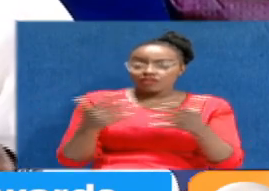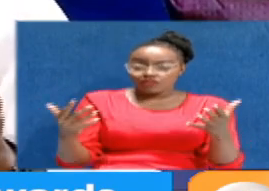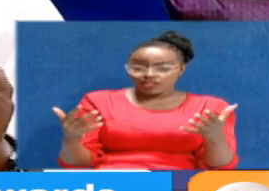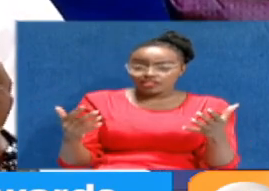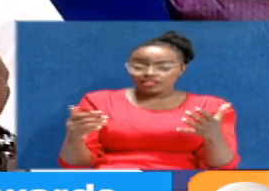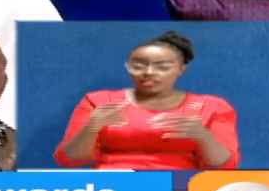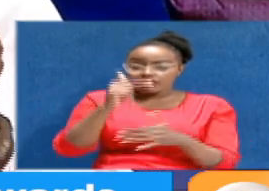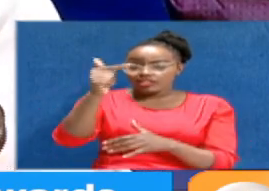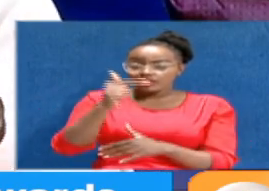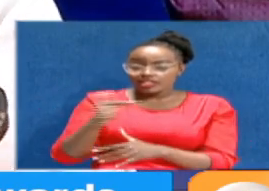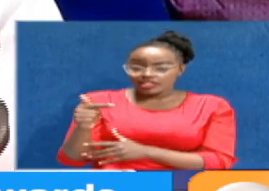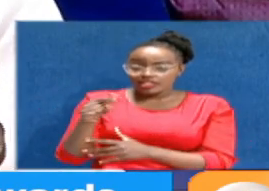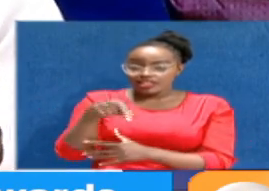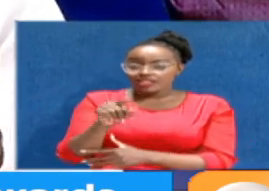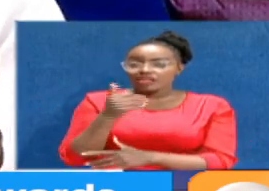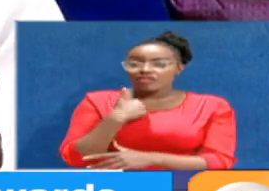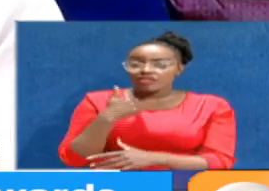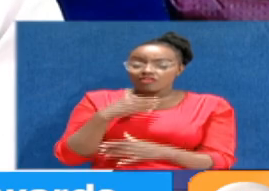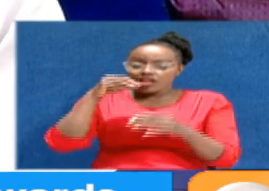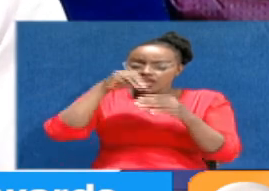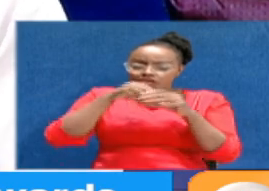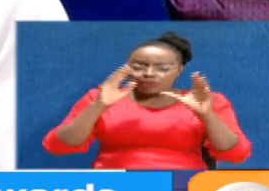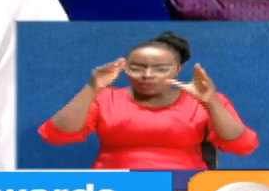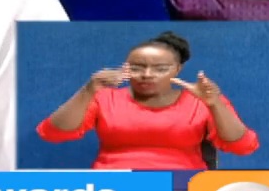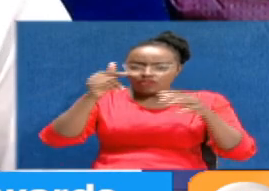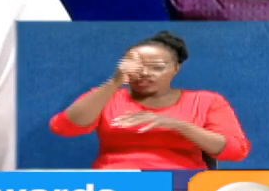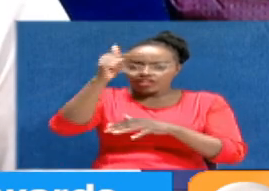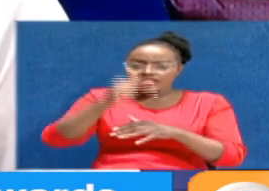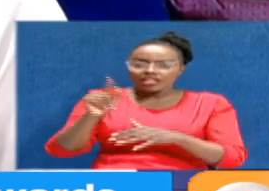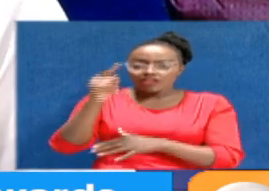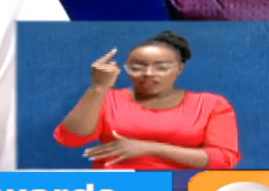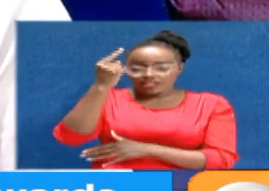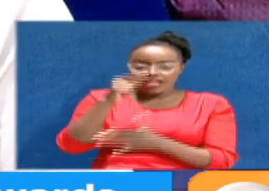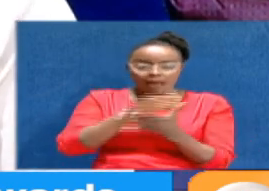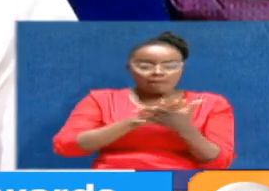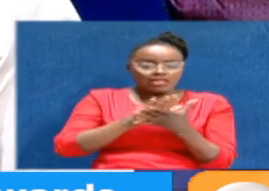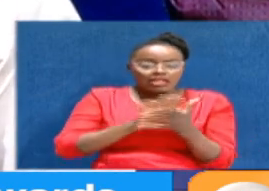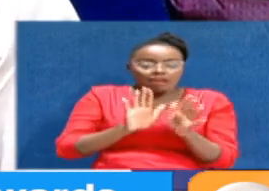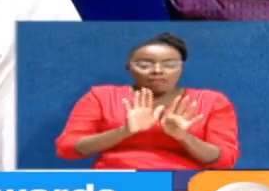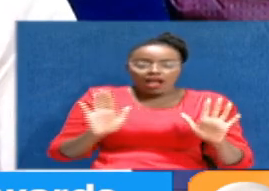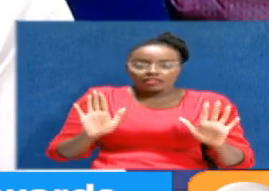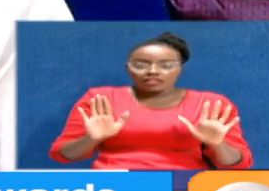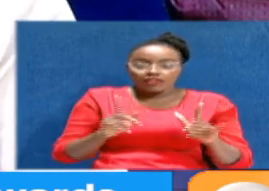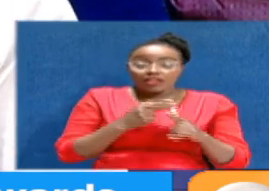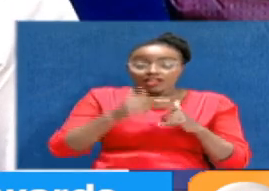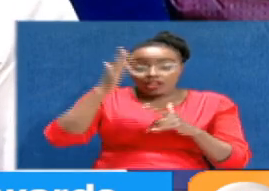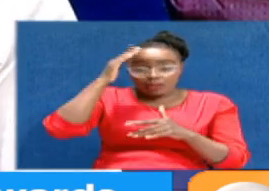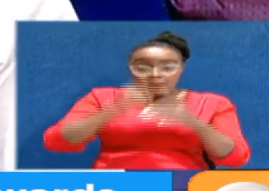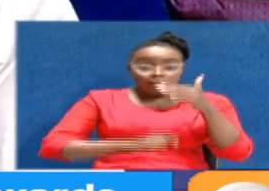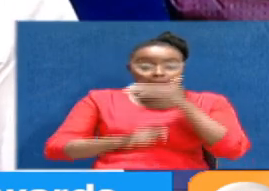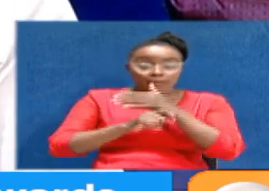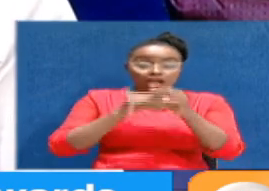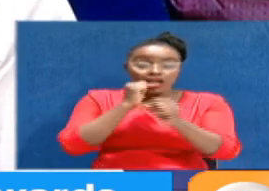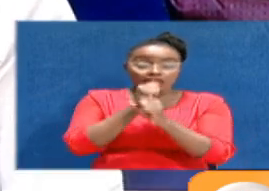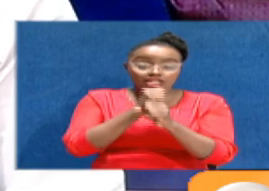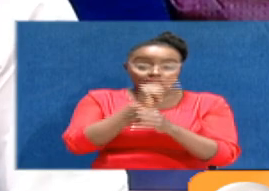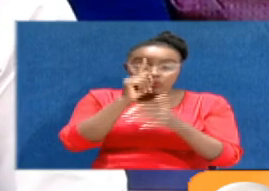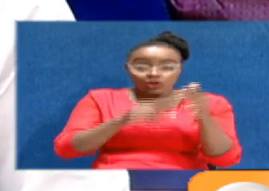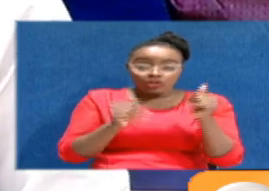Tanzania. They were inward looking. It's Tanzania first, basically. Remember what Magufuli did with